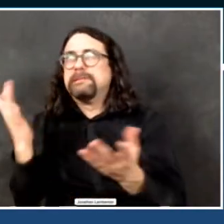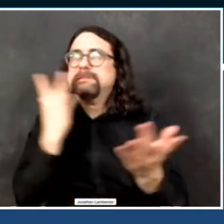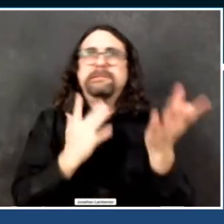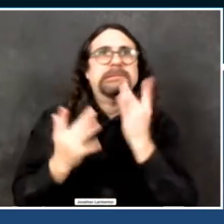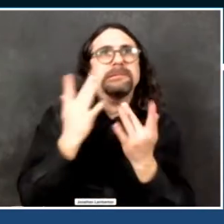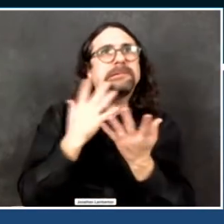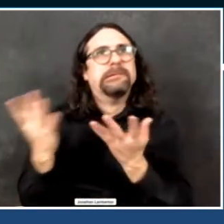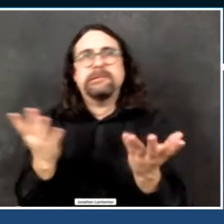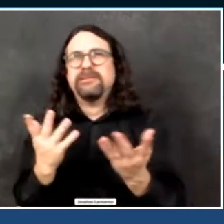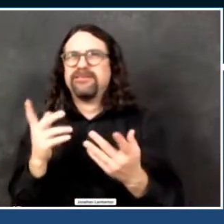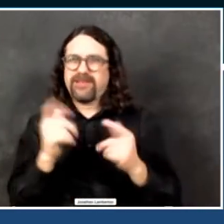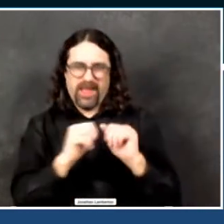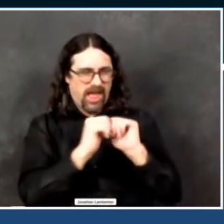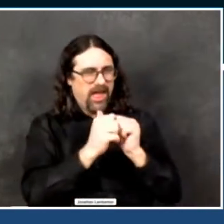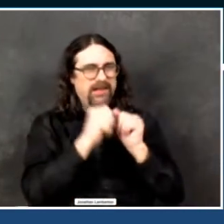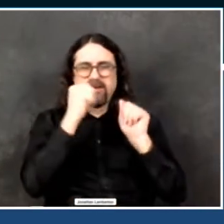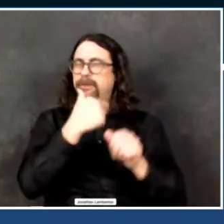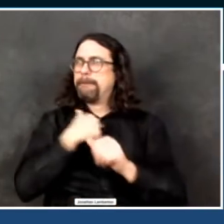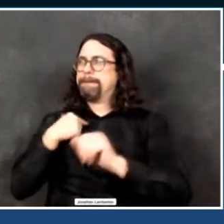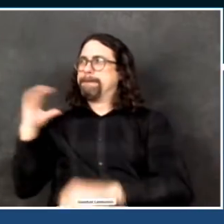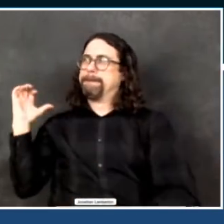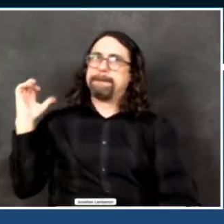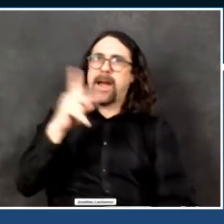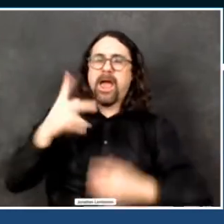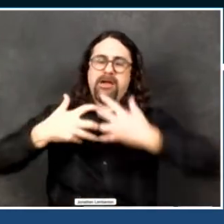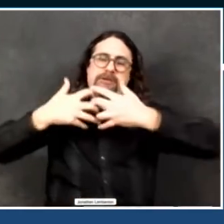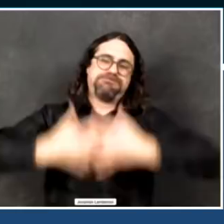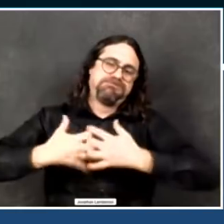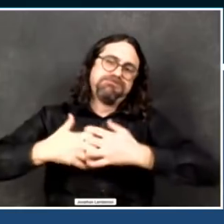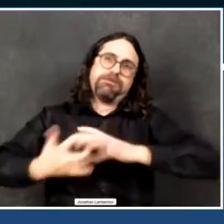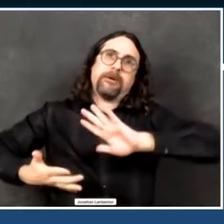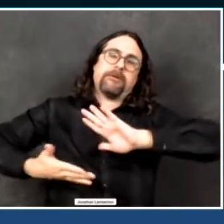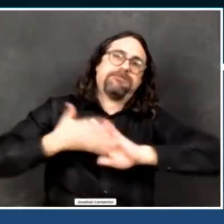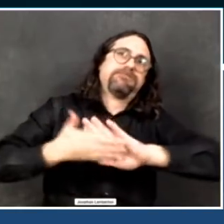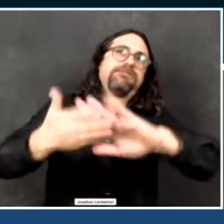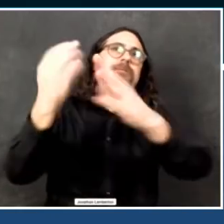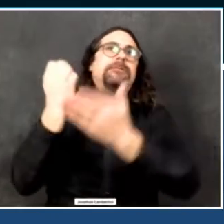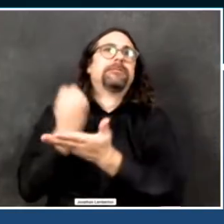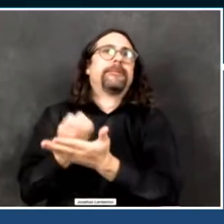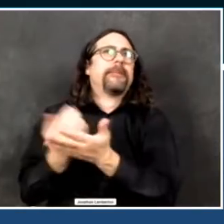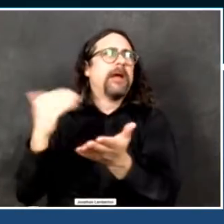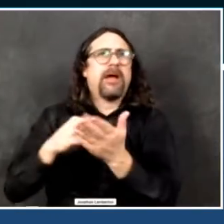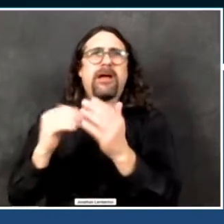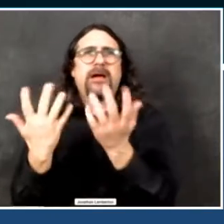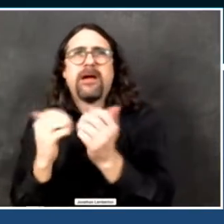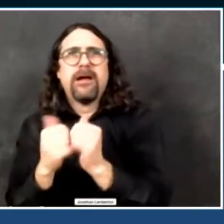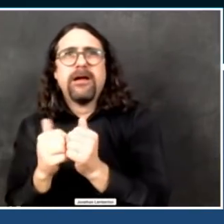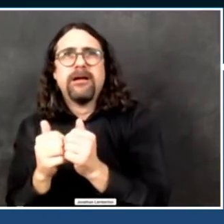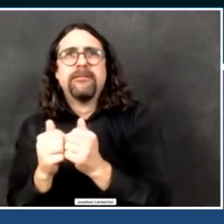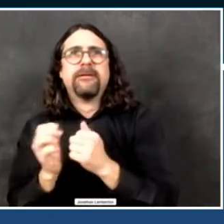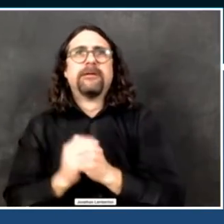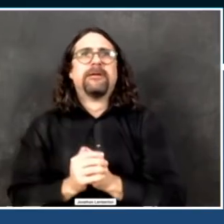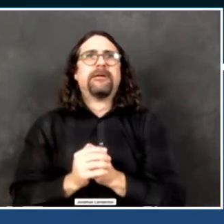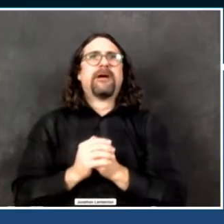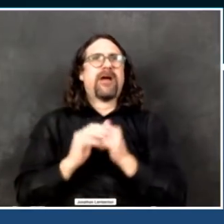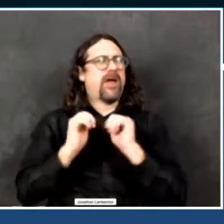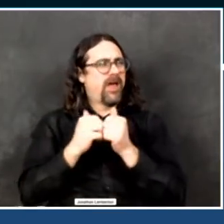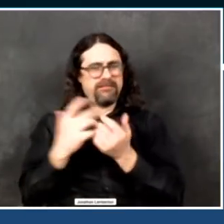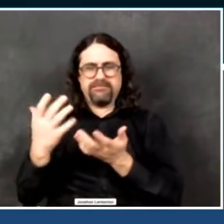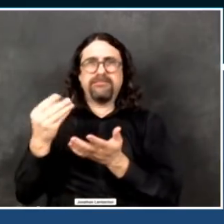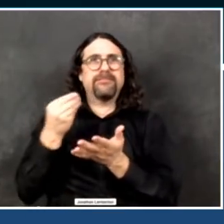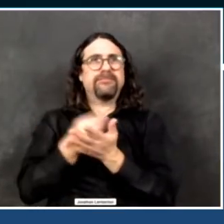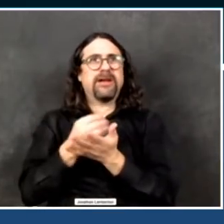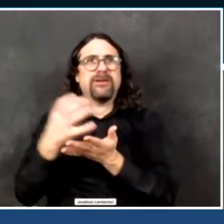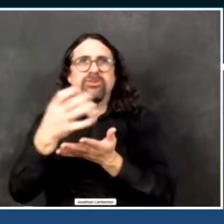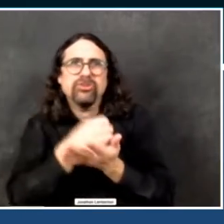livelihoods, to protect people, not just in terms of their health and safety, but in terms of their ability to pay for the basics, to support their